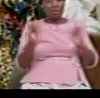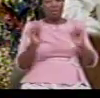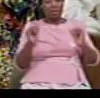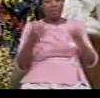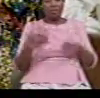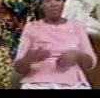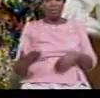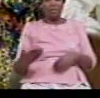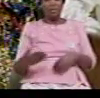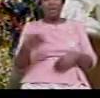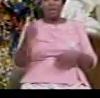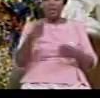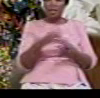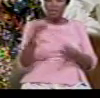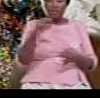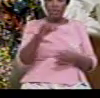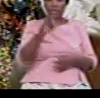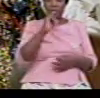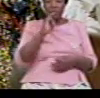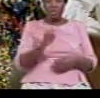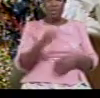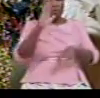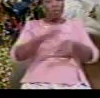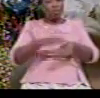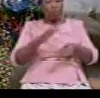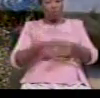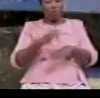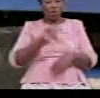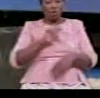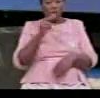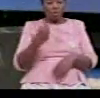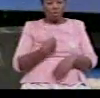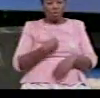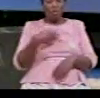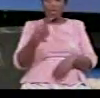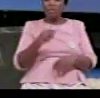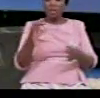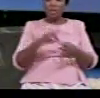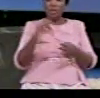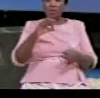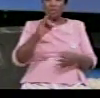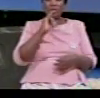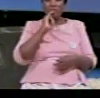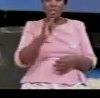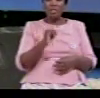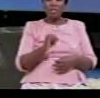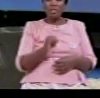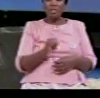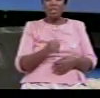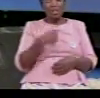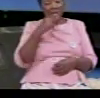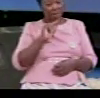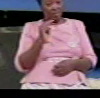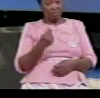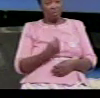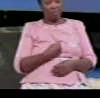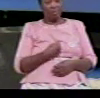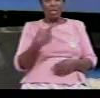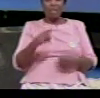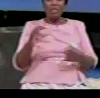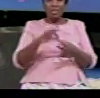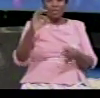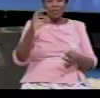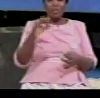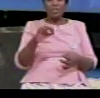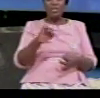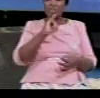The Spirit is warning us. The Spirit is alerting us. The Spirit